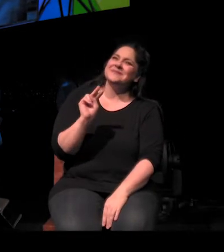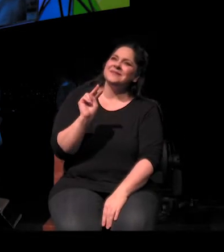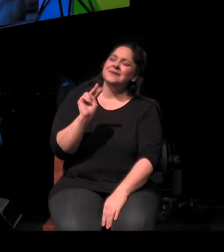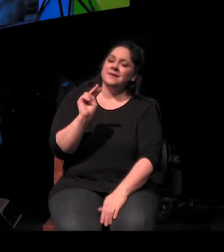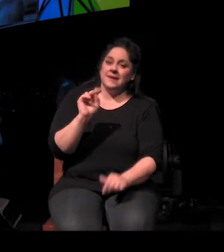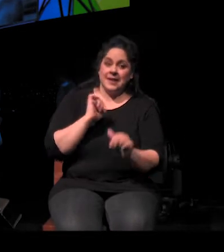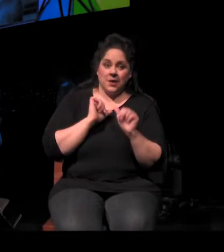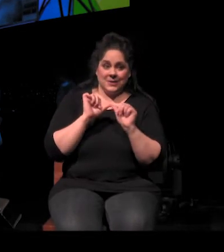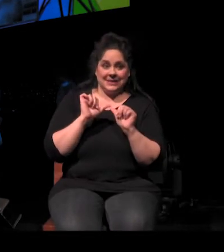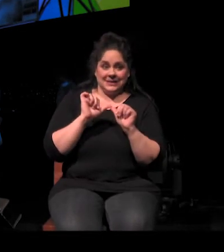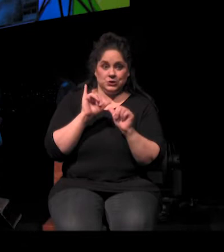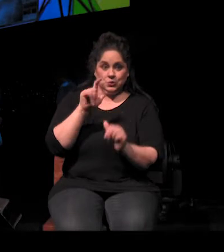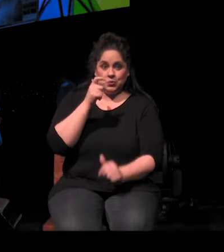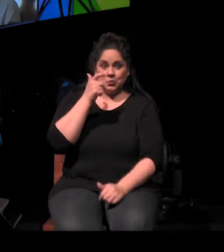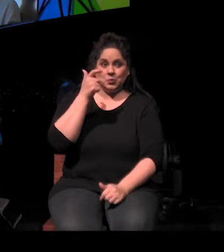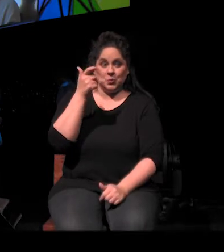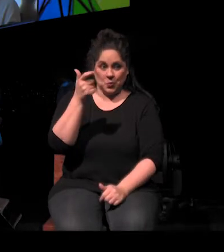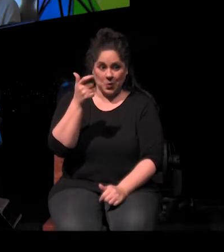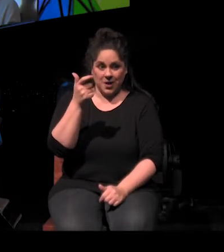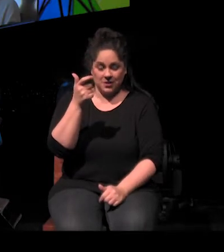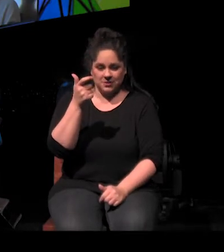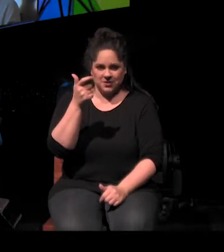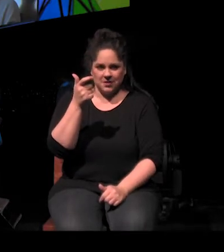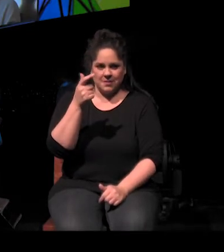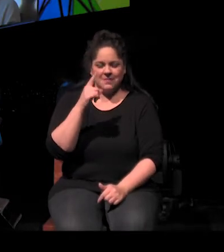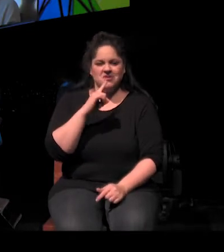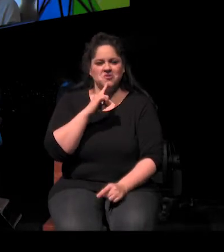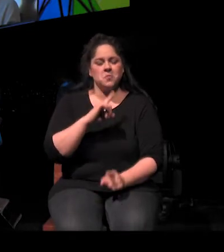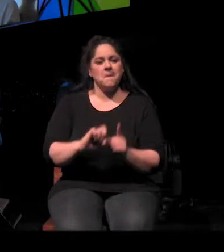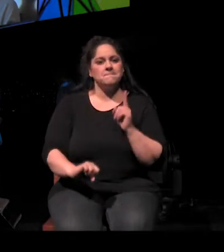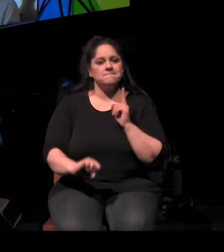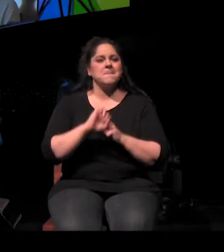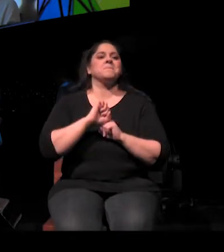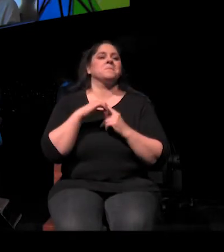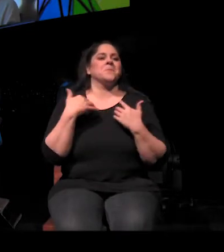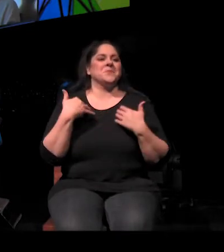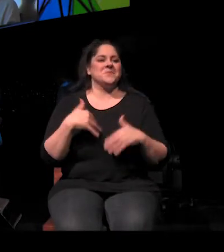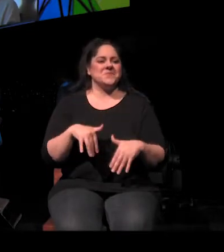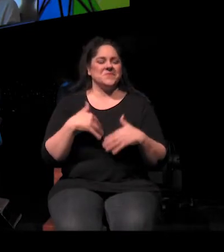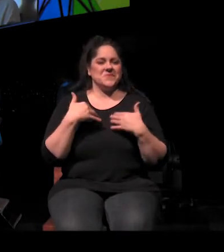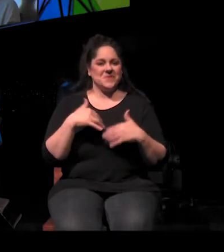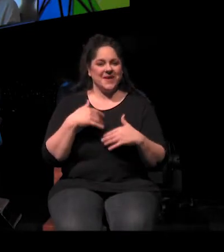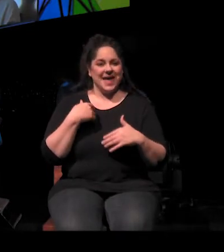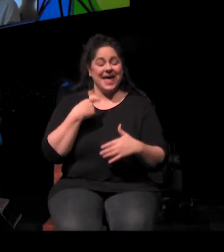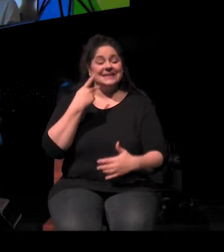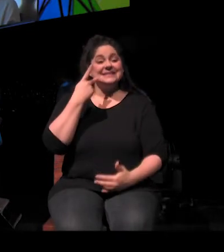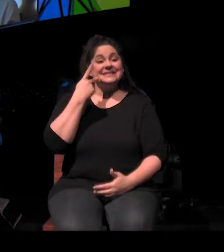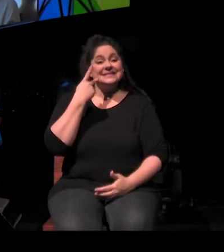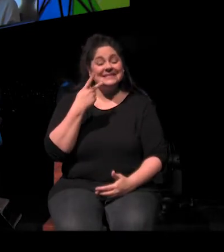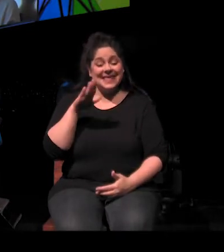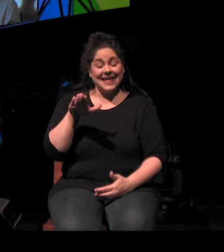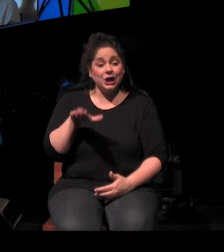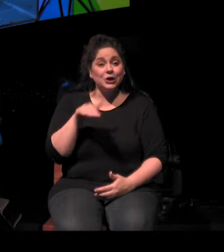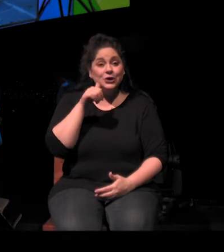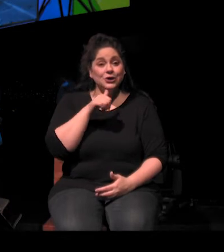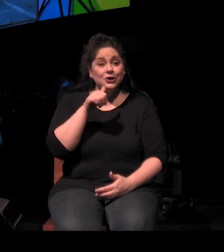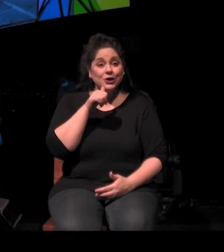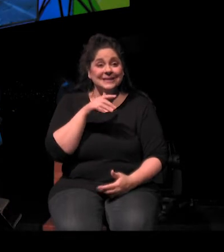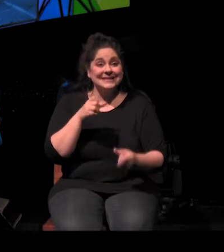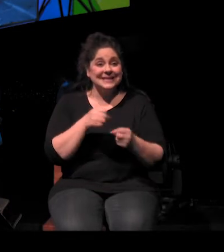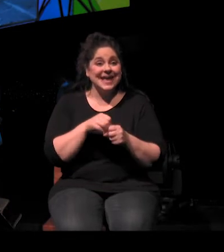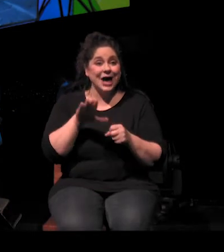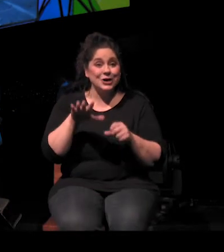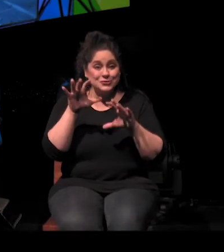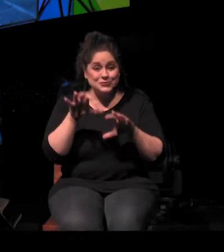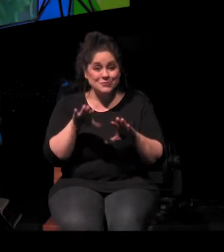I continue to watch the teaser, it starts hitting home. And I see her grab her rain boots, and